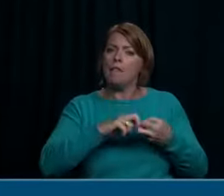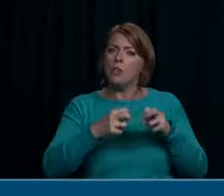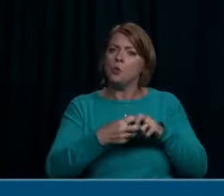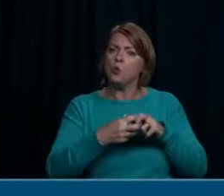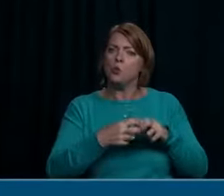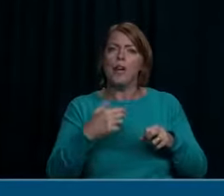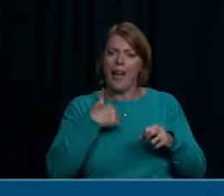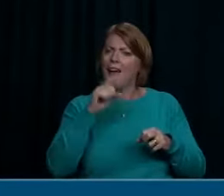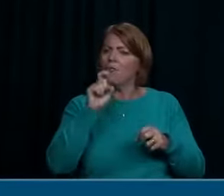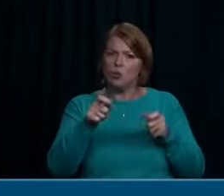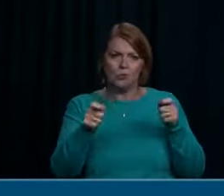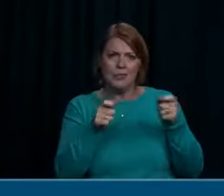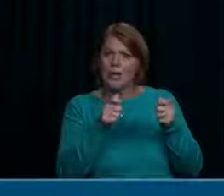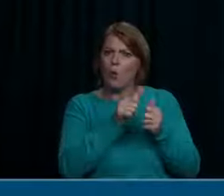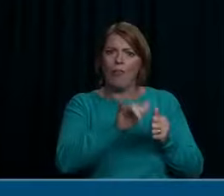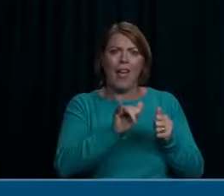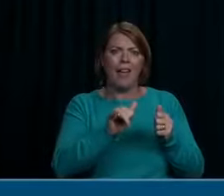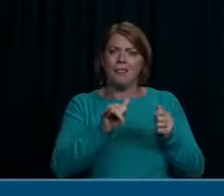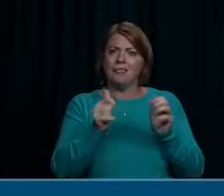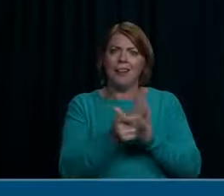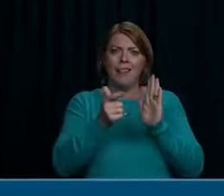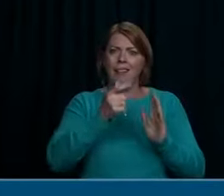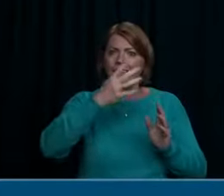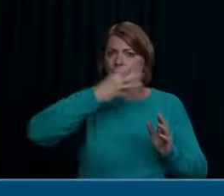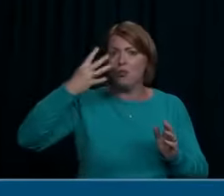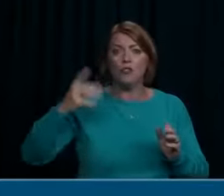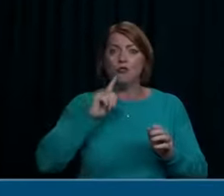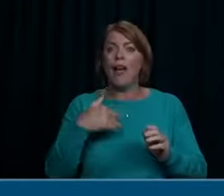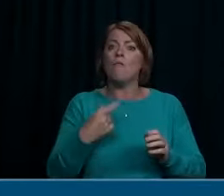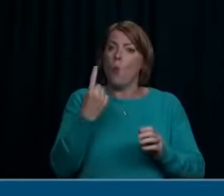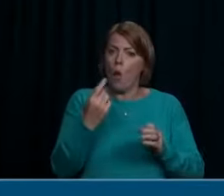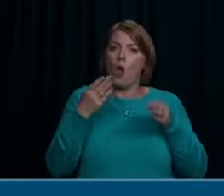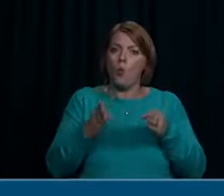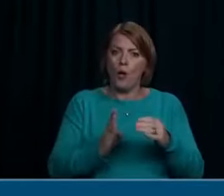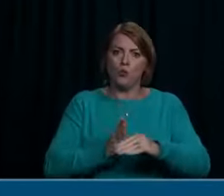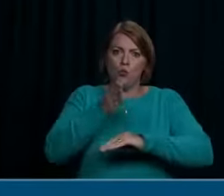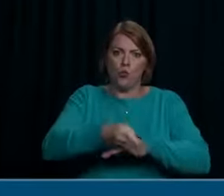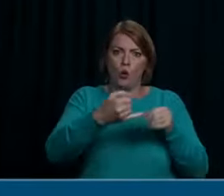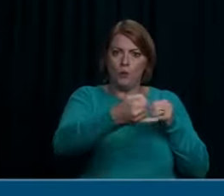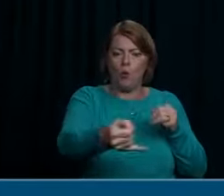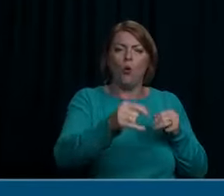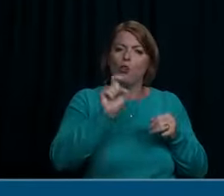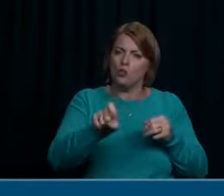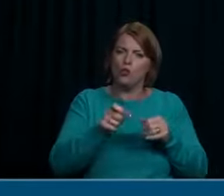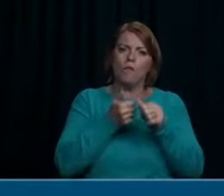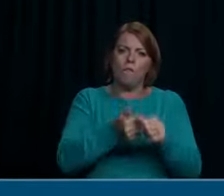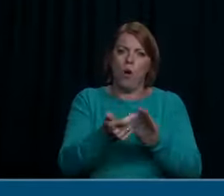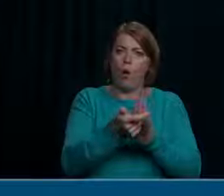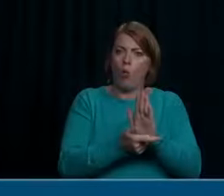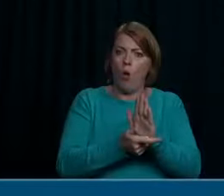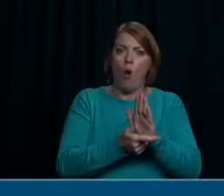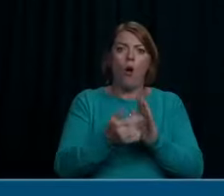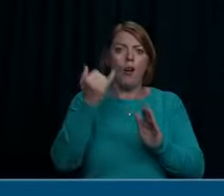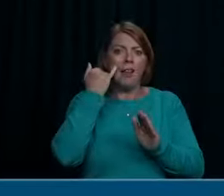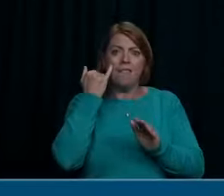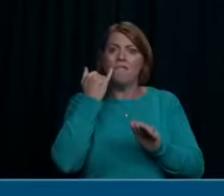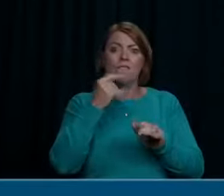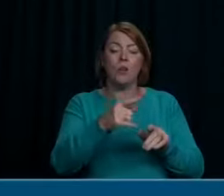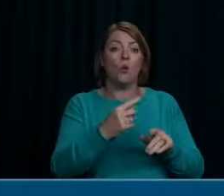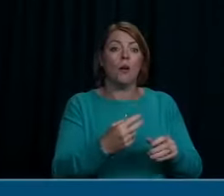immigration. There is one way to come across that border, and that is legally. Tying the hands of the Border Patrol or the customs agents is not the right thing to